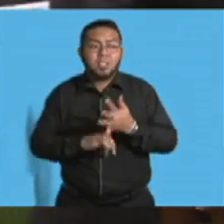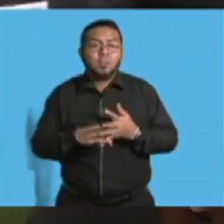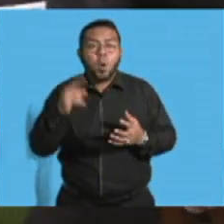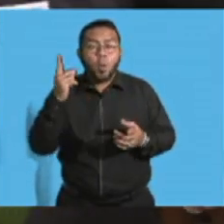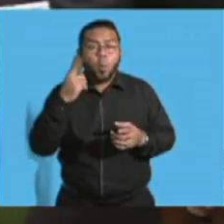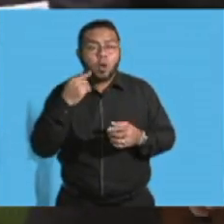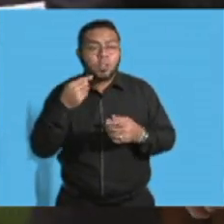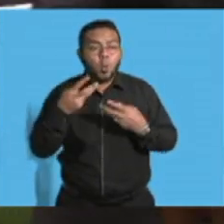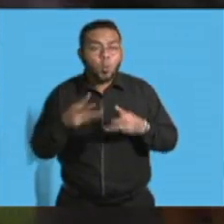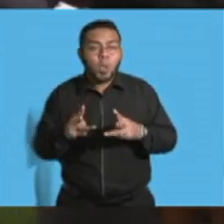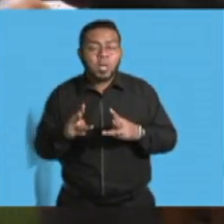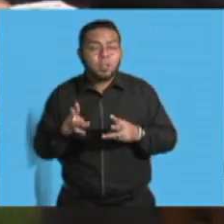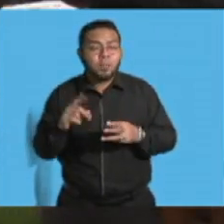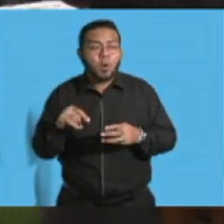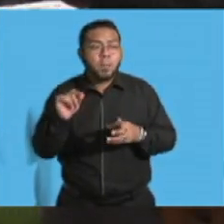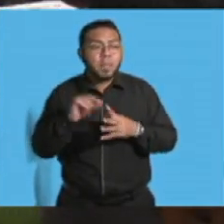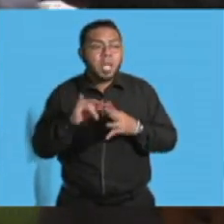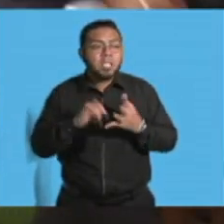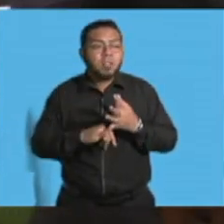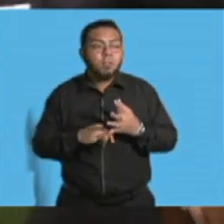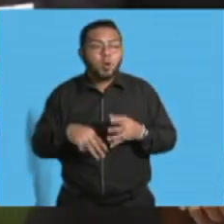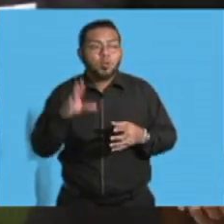sugar, also PS for